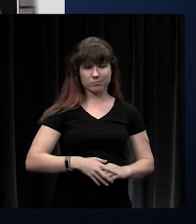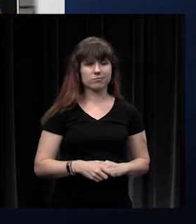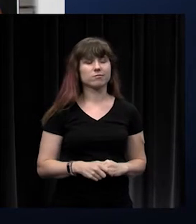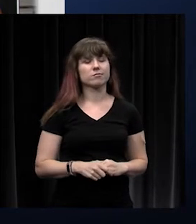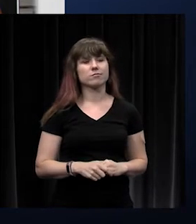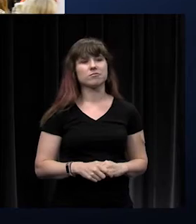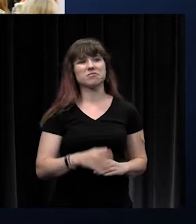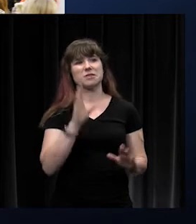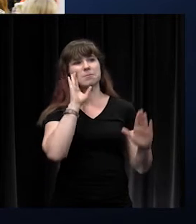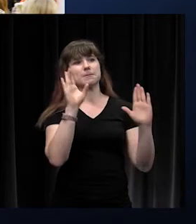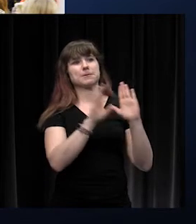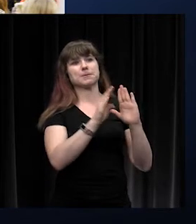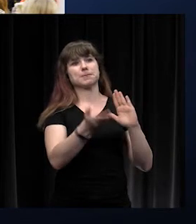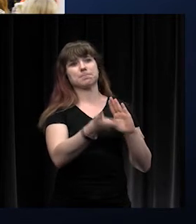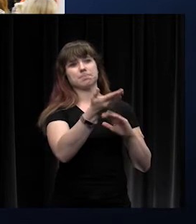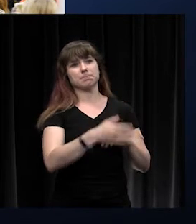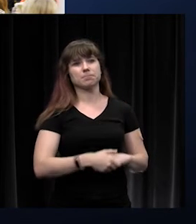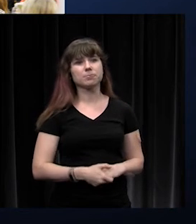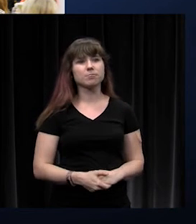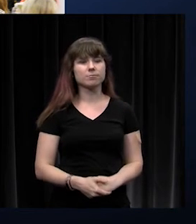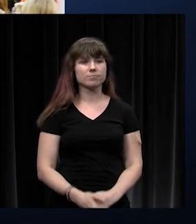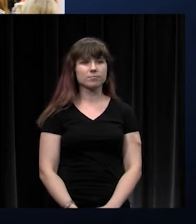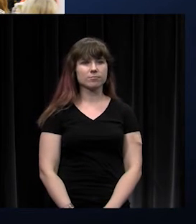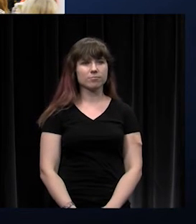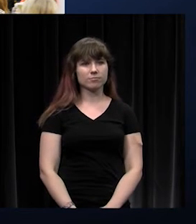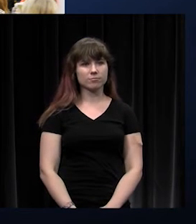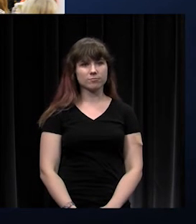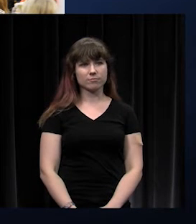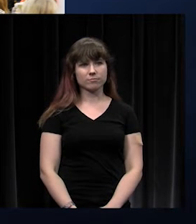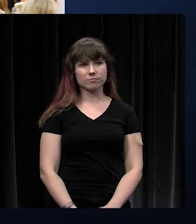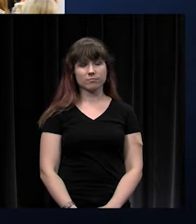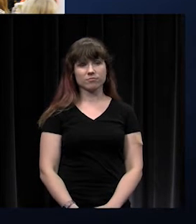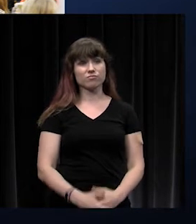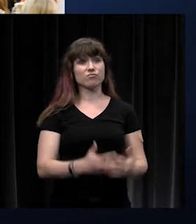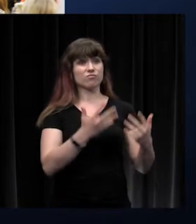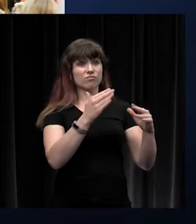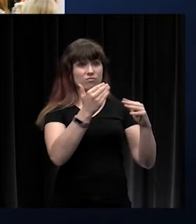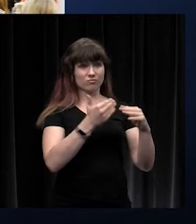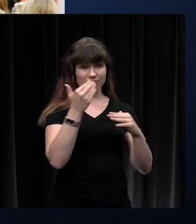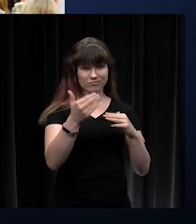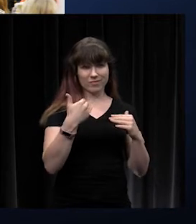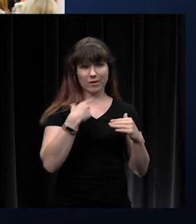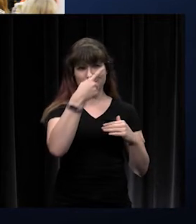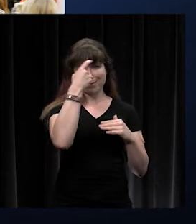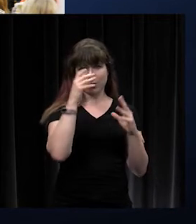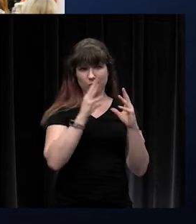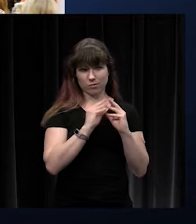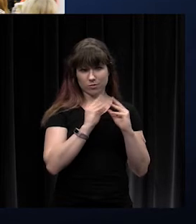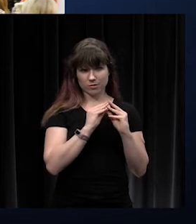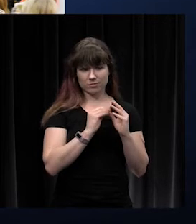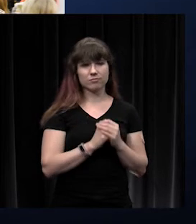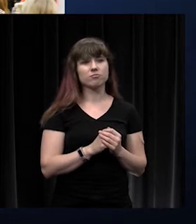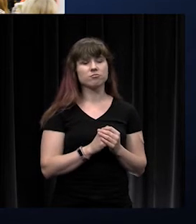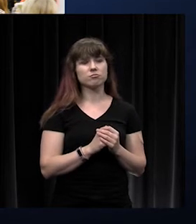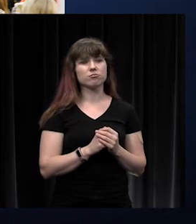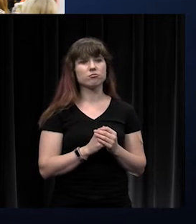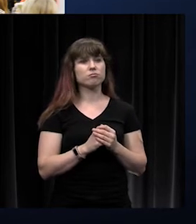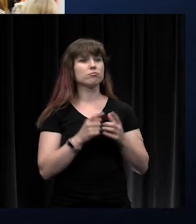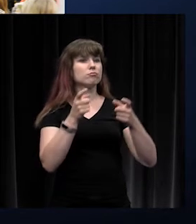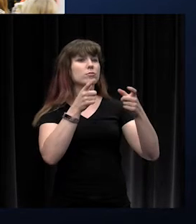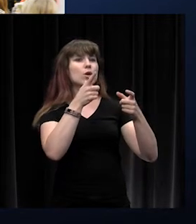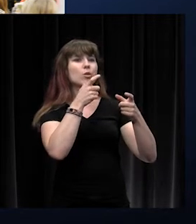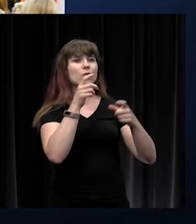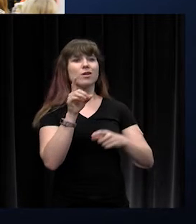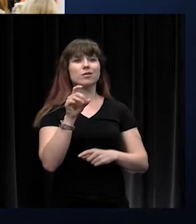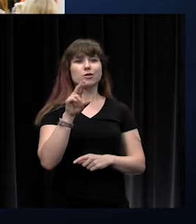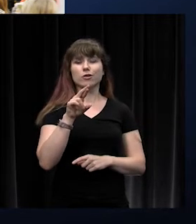for you to see what that day was like. Right after that, we rolled into summer conference, and that is under the direction of Dr. Heinen. She